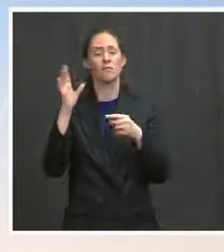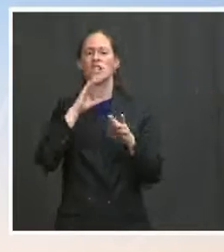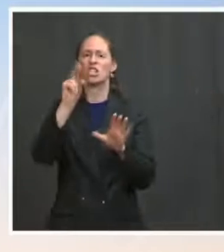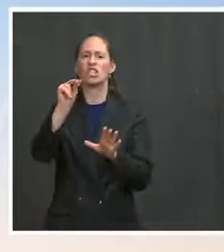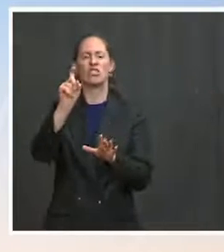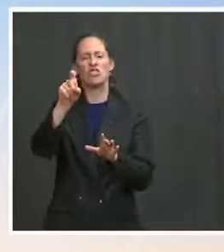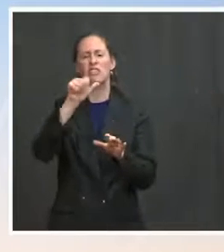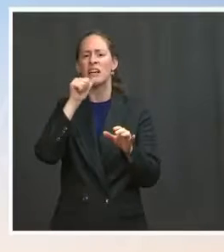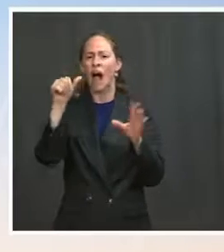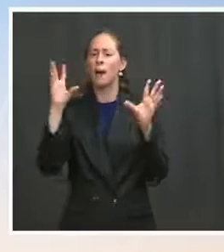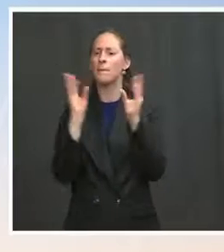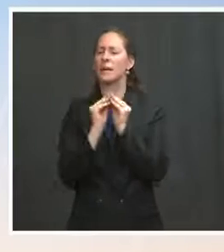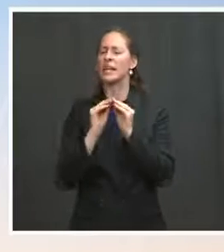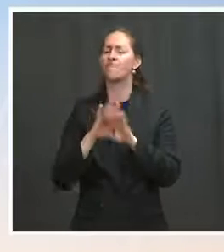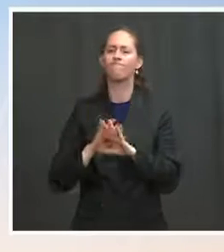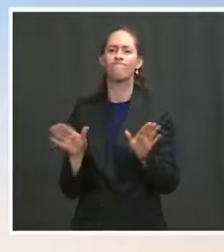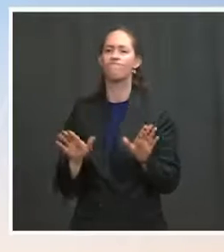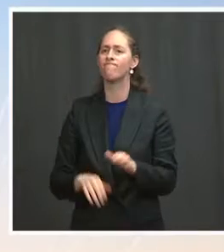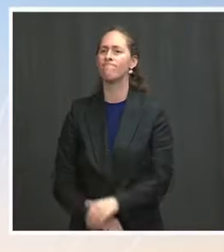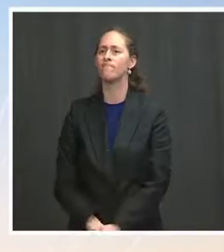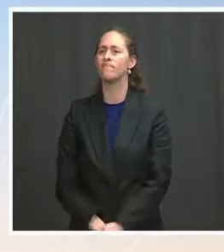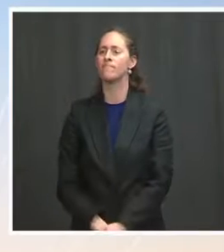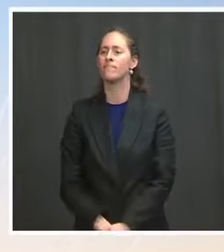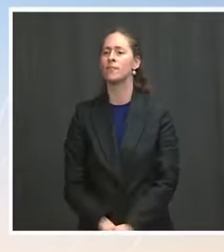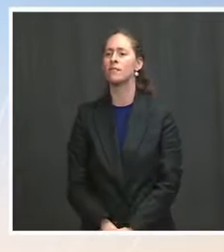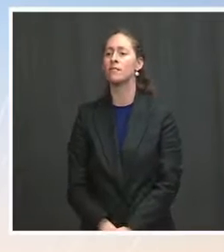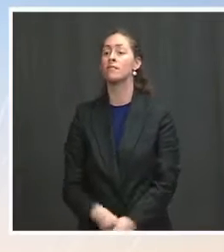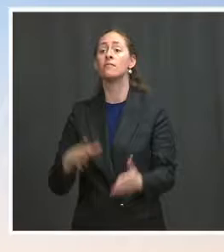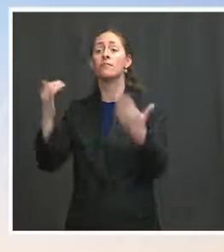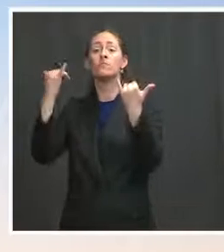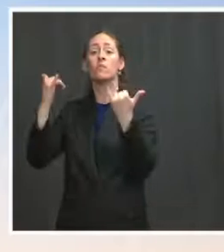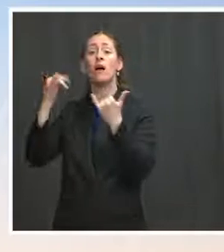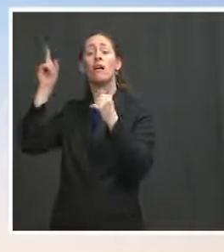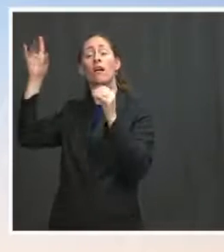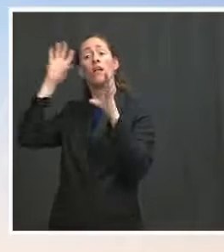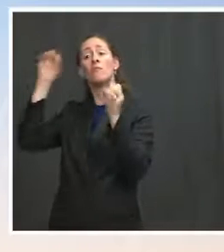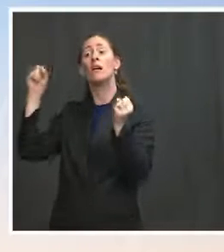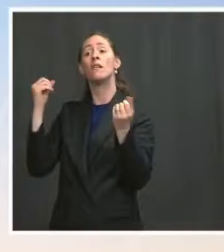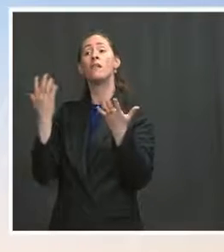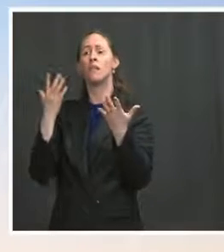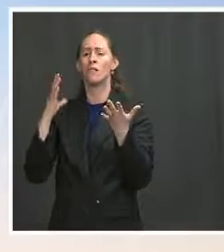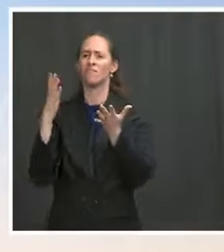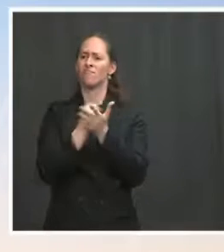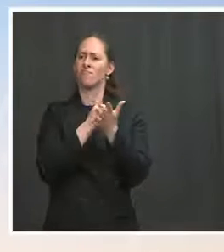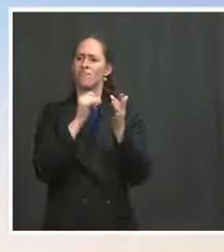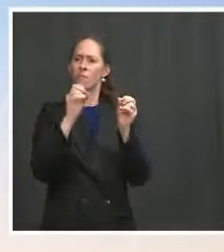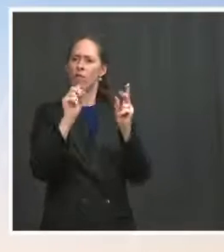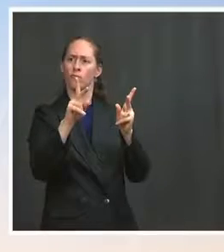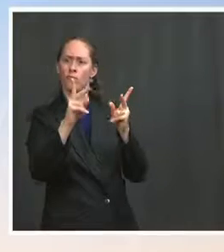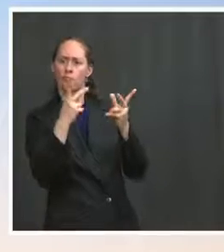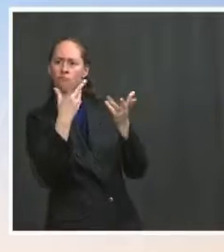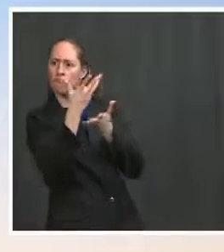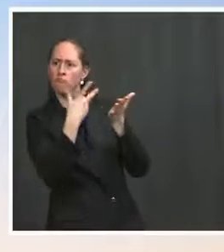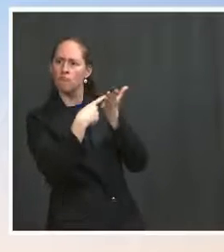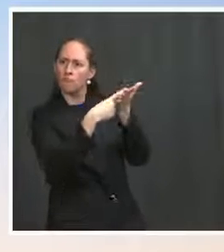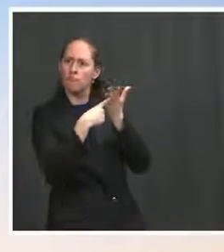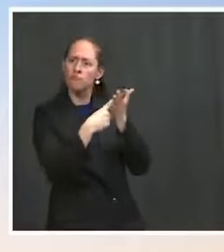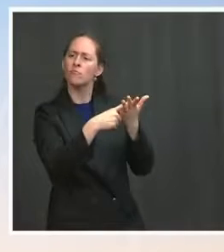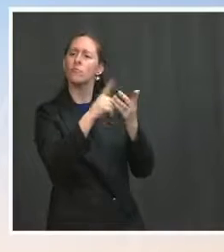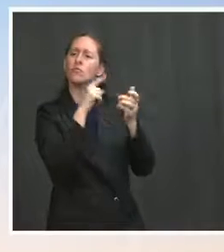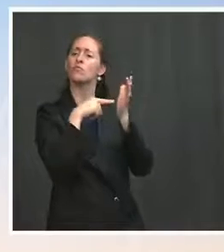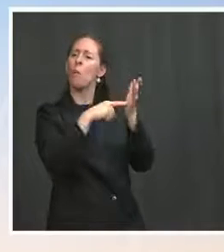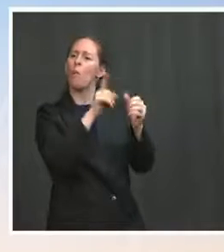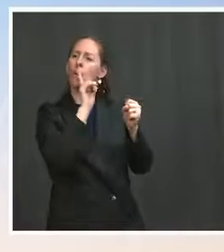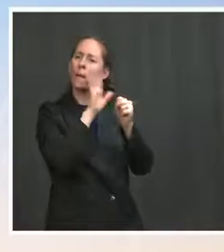the meeting today is an opportunity to convey from the president that we have an ongoing commitment. We are committed